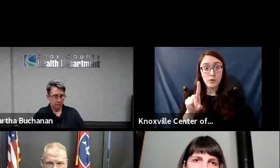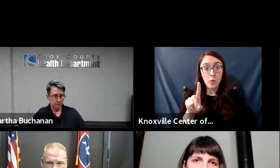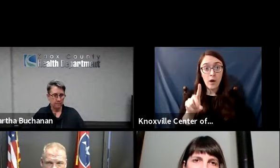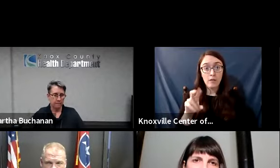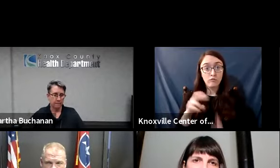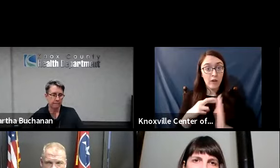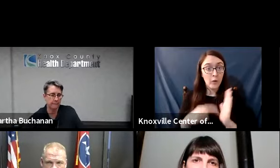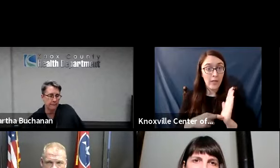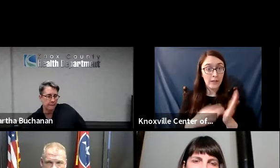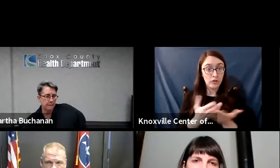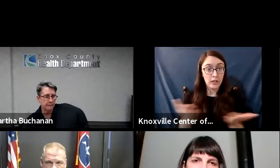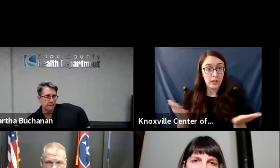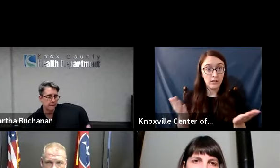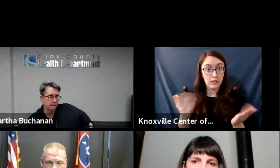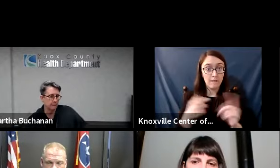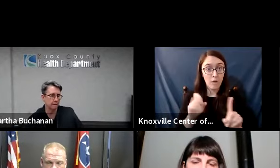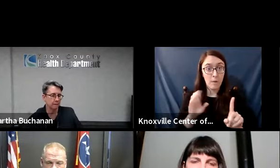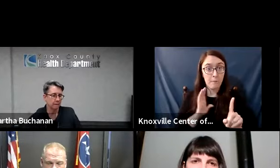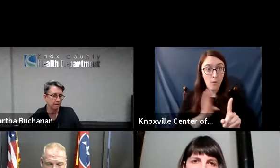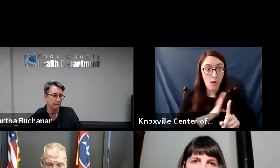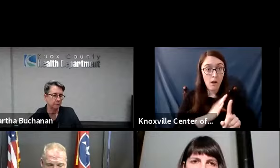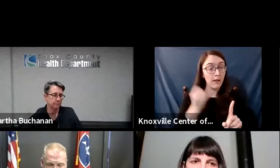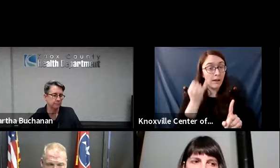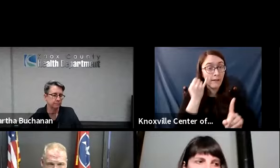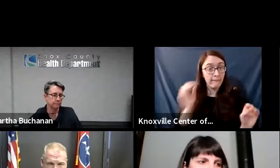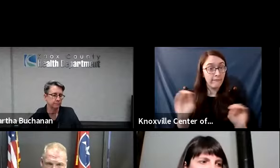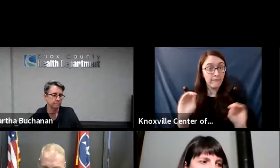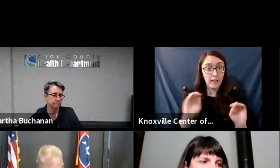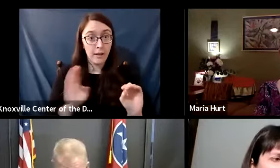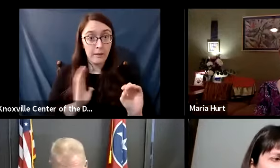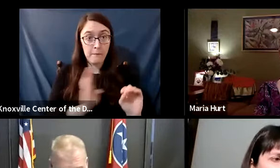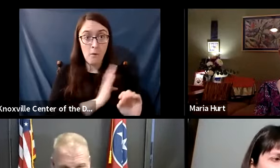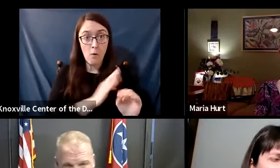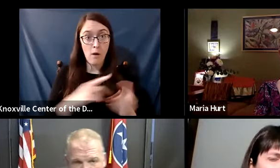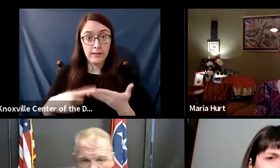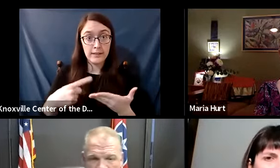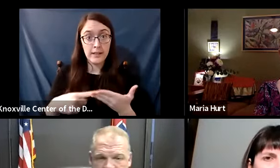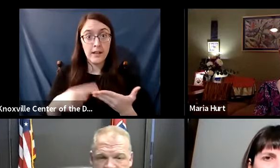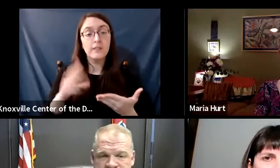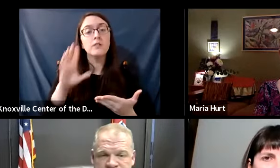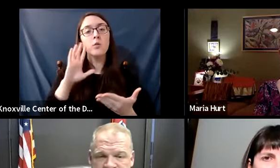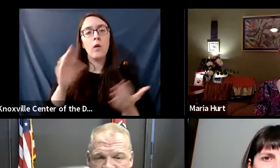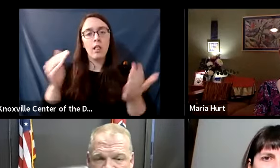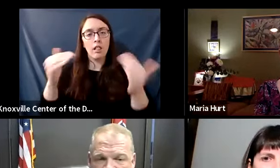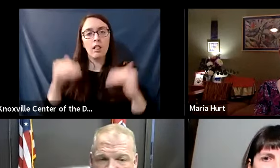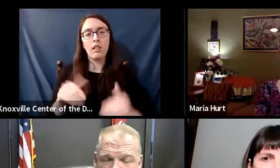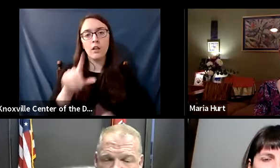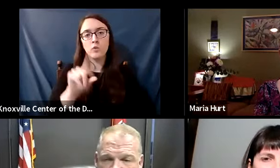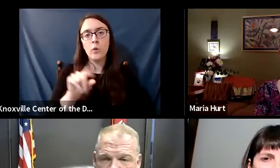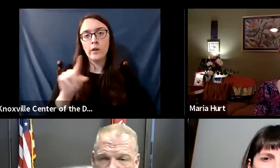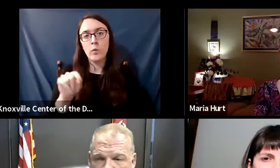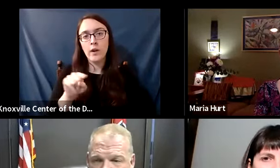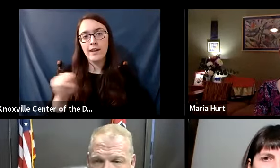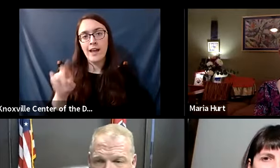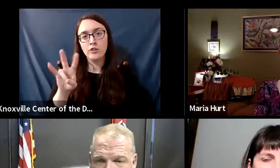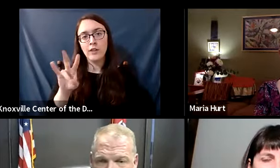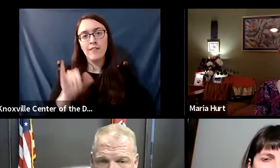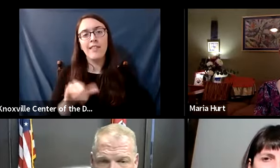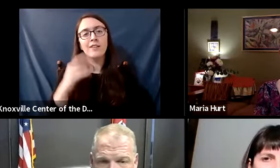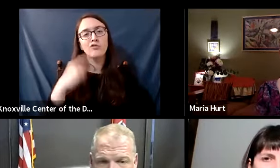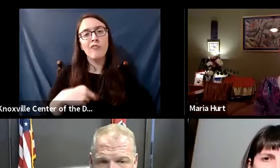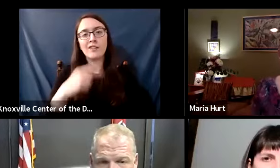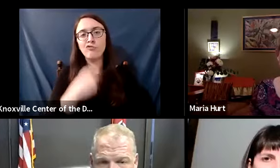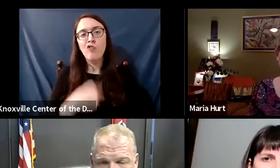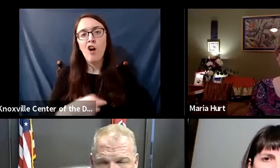members? If not, we'll go on to 2020-7, which is our restaurant